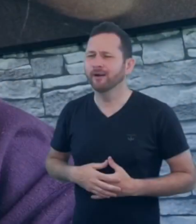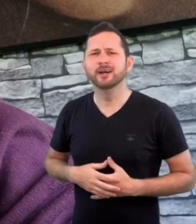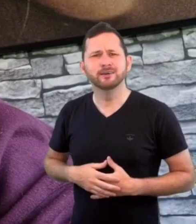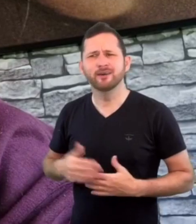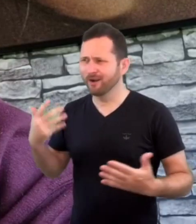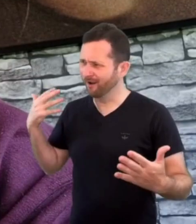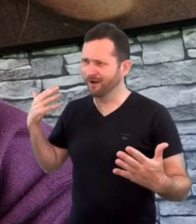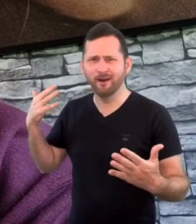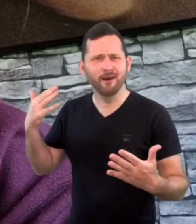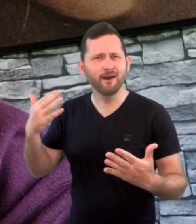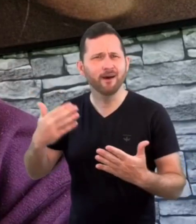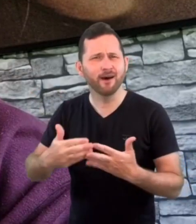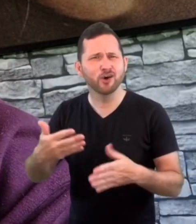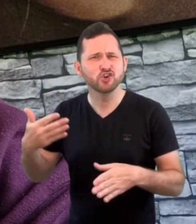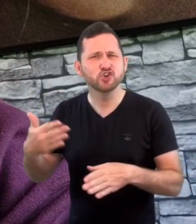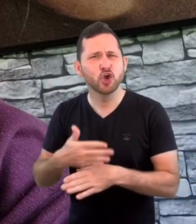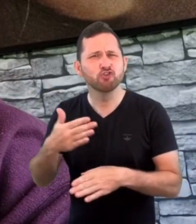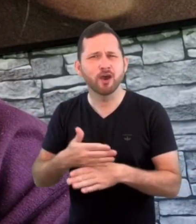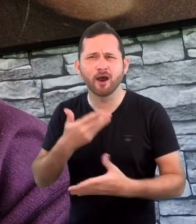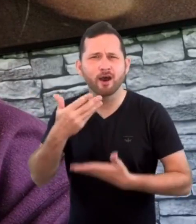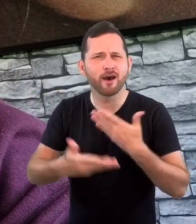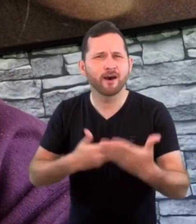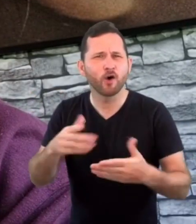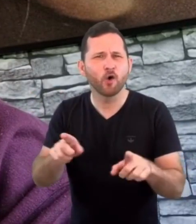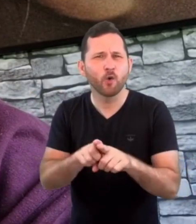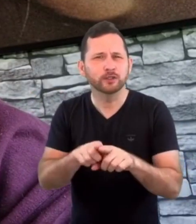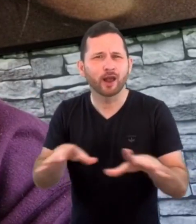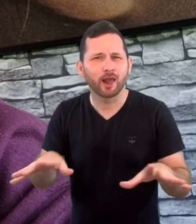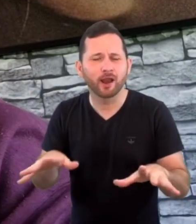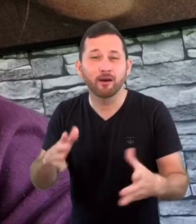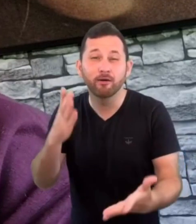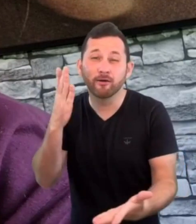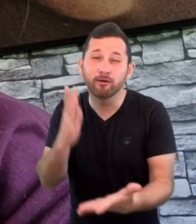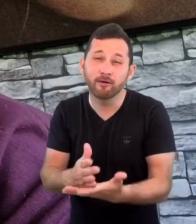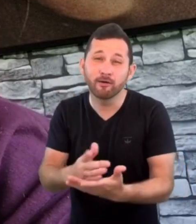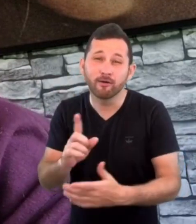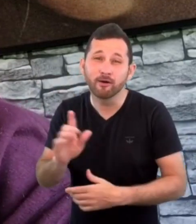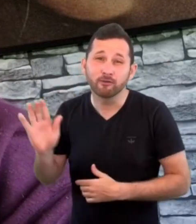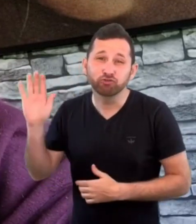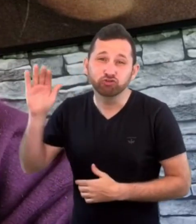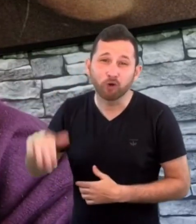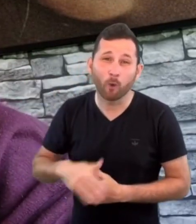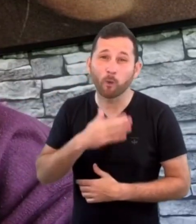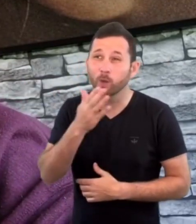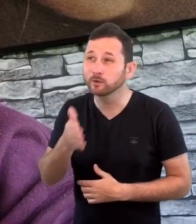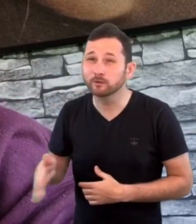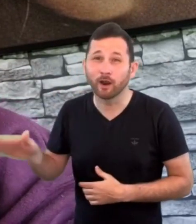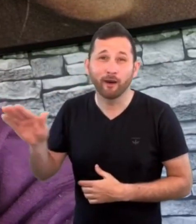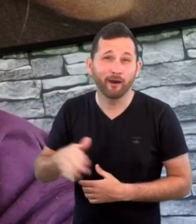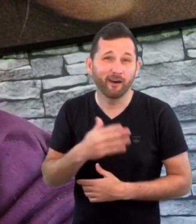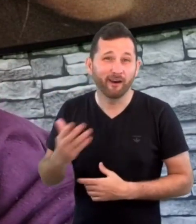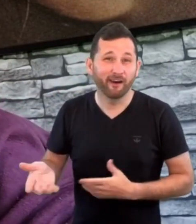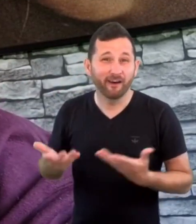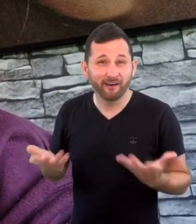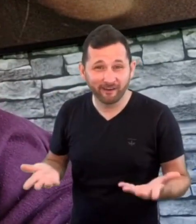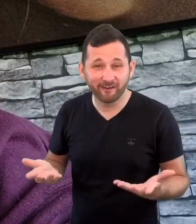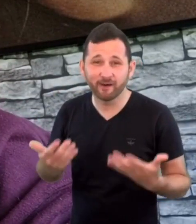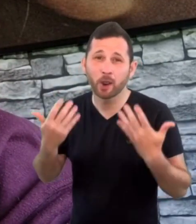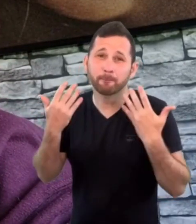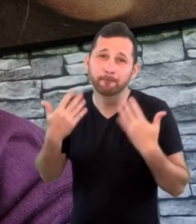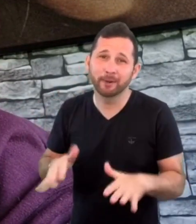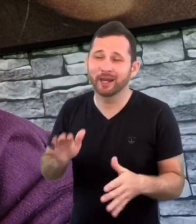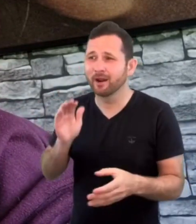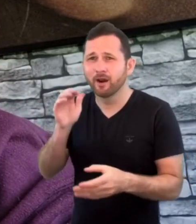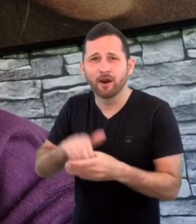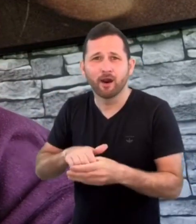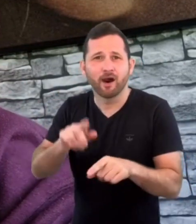my career so far has been a roller coaster. That's the only way I can describe it. Various different sports,